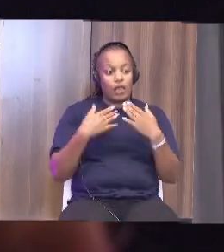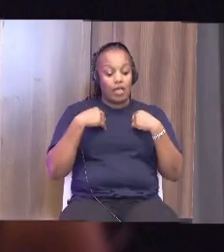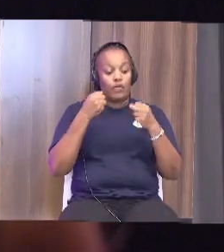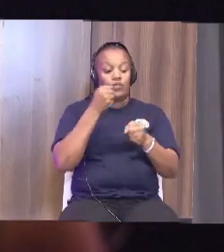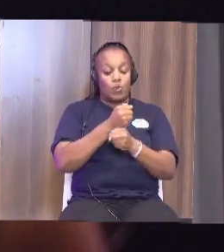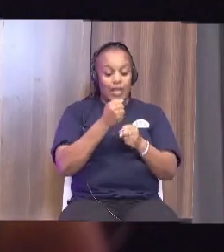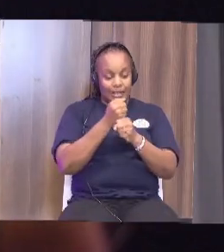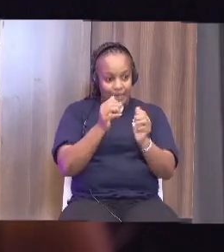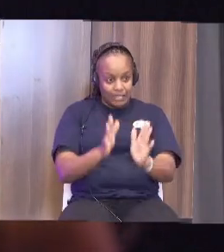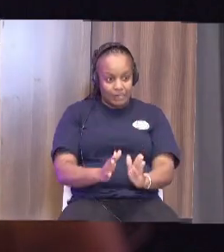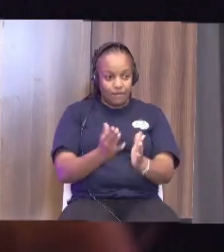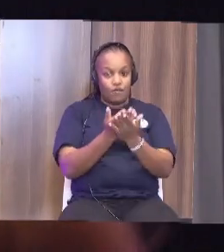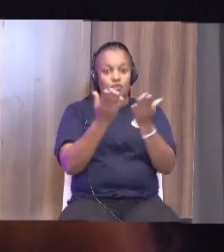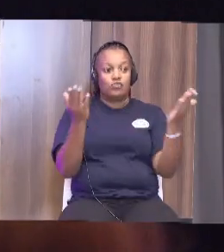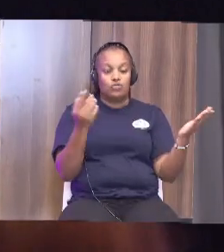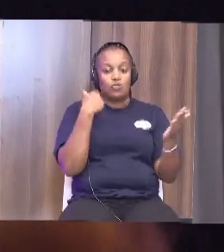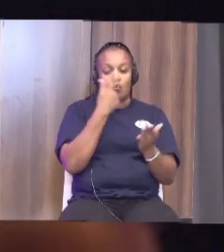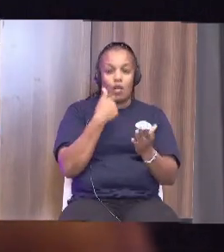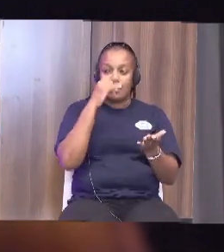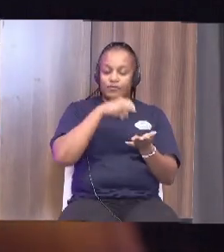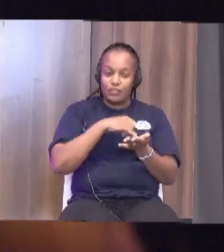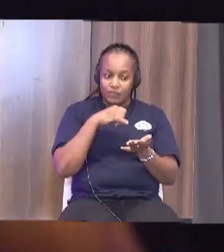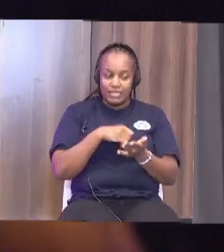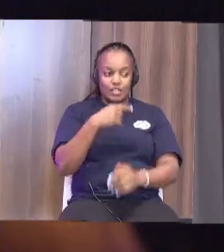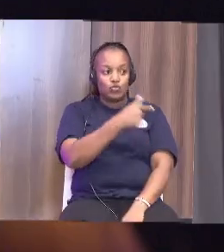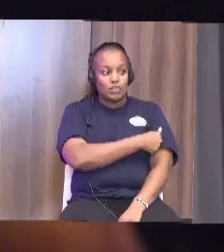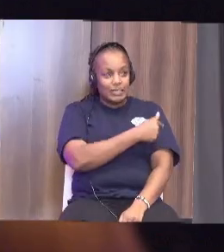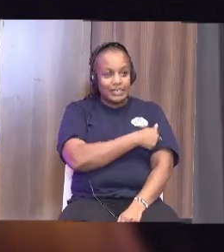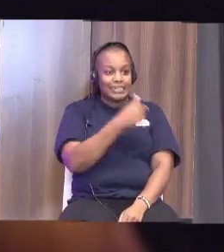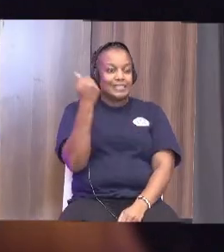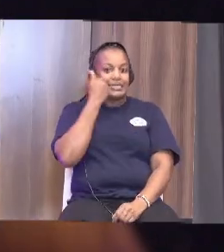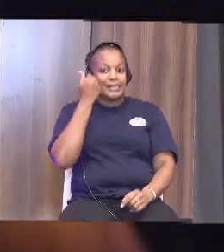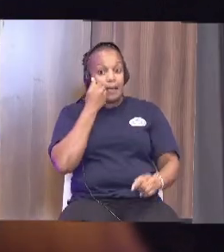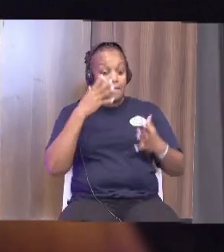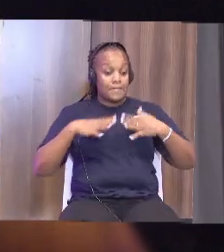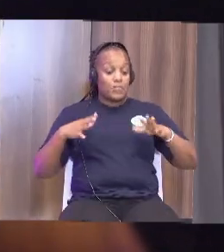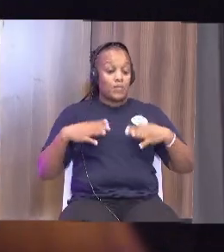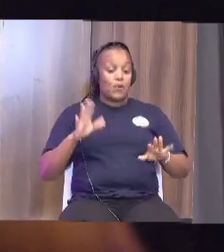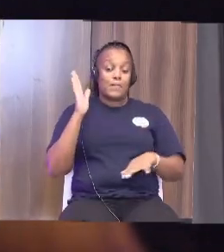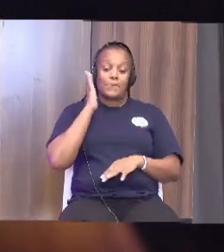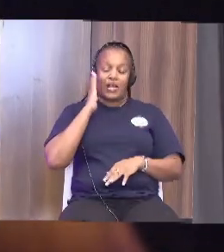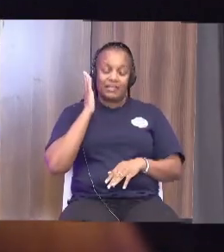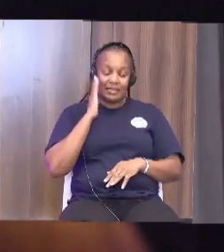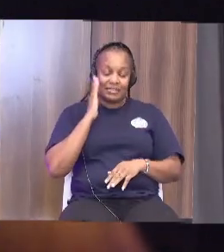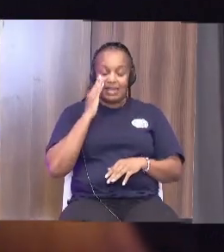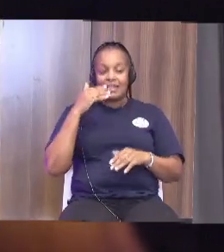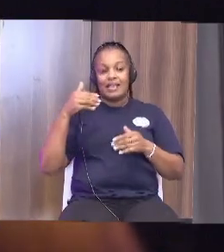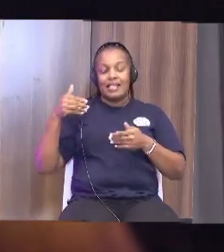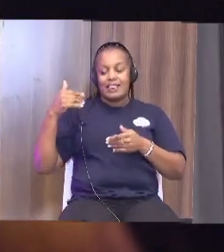for those who are involved in treating patients, in mothers and newborns and infants. I